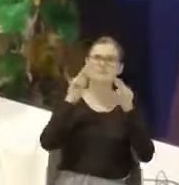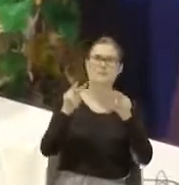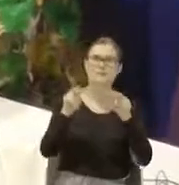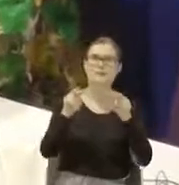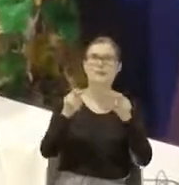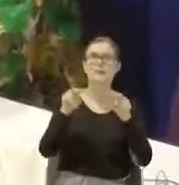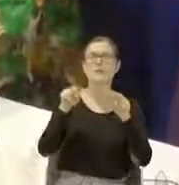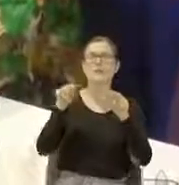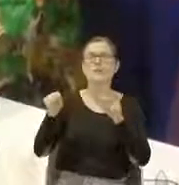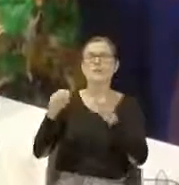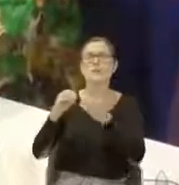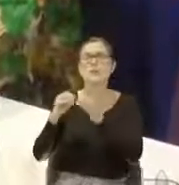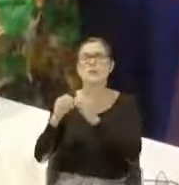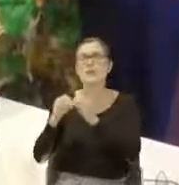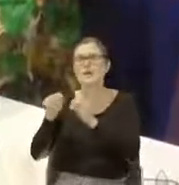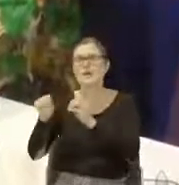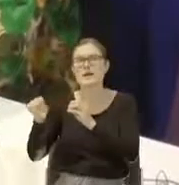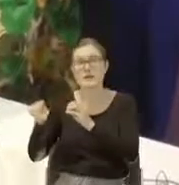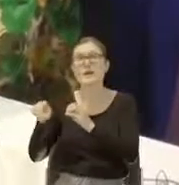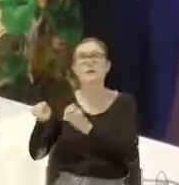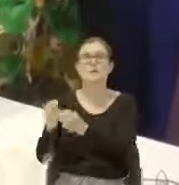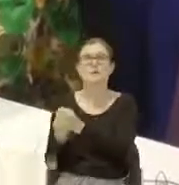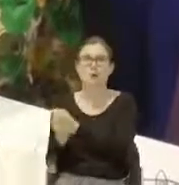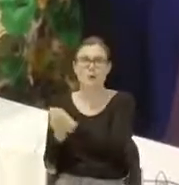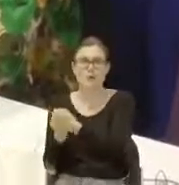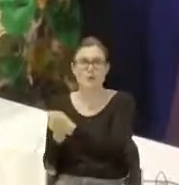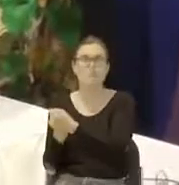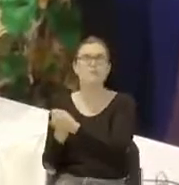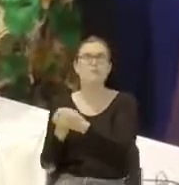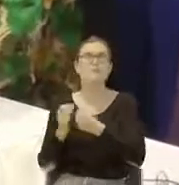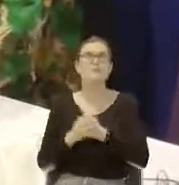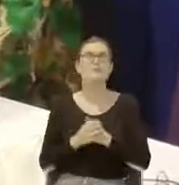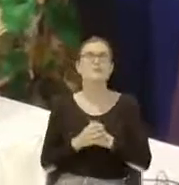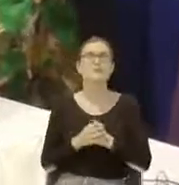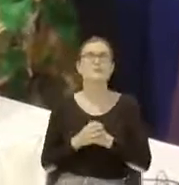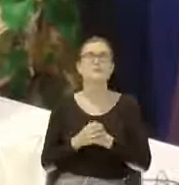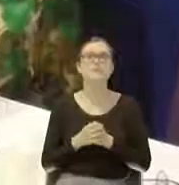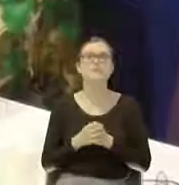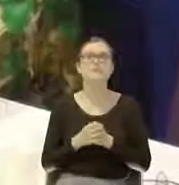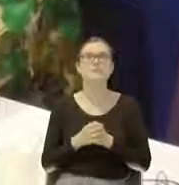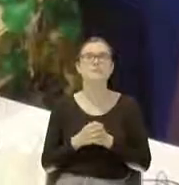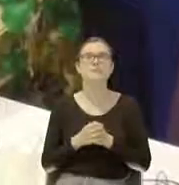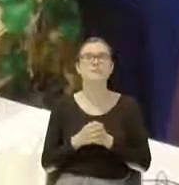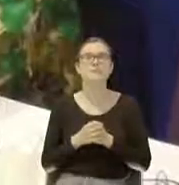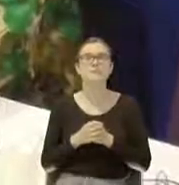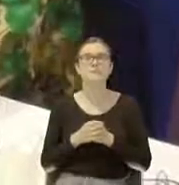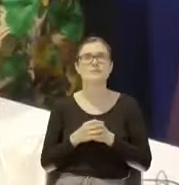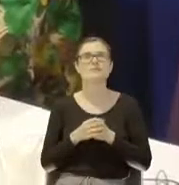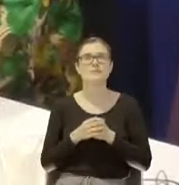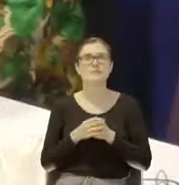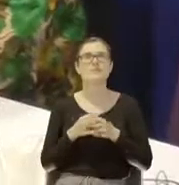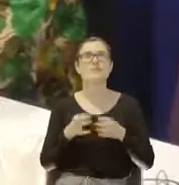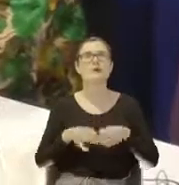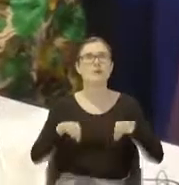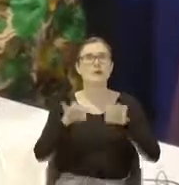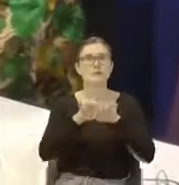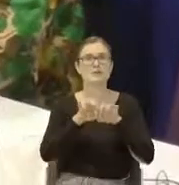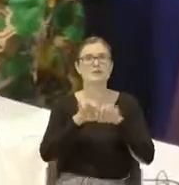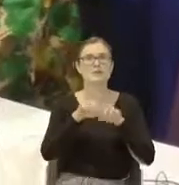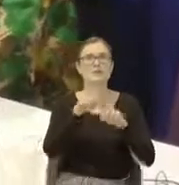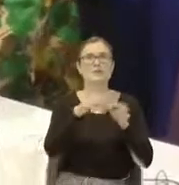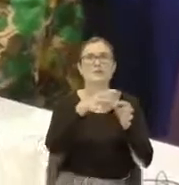talked about localization, which really holds the key, and I think this is absolutely fundamental. It's not about national